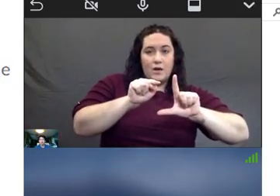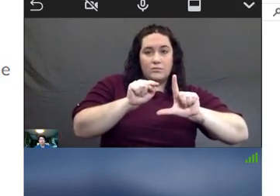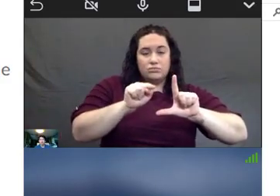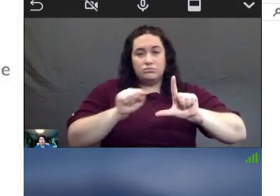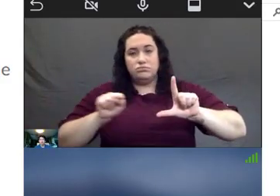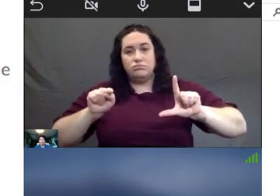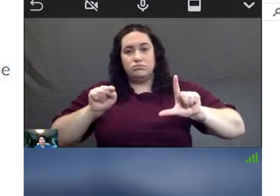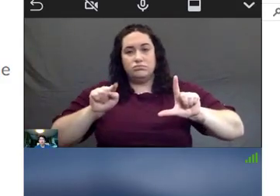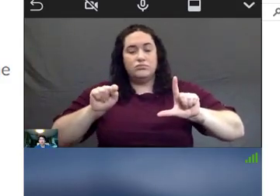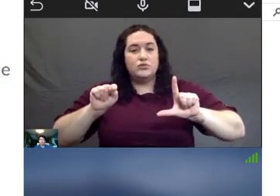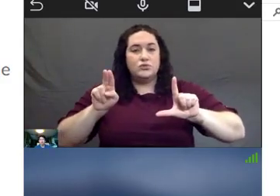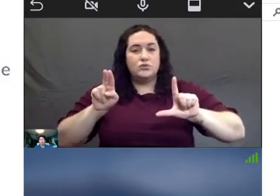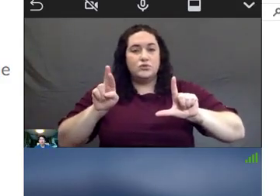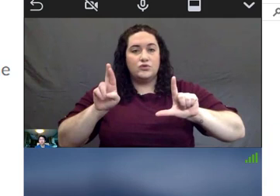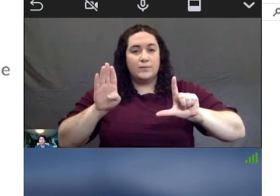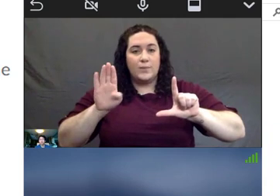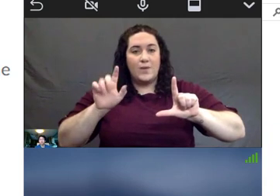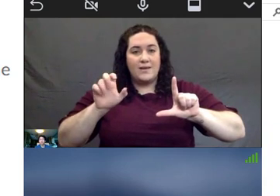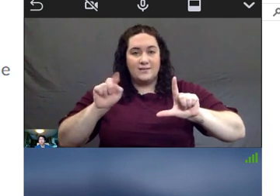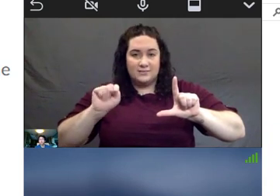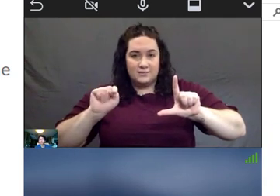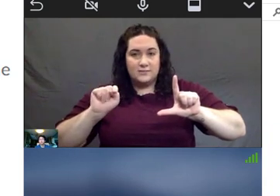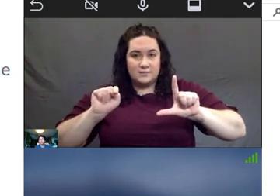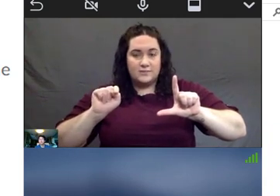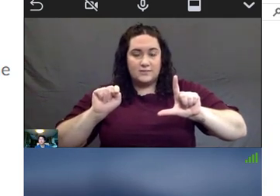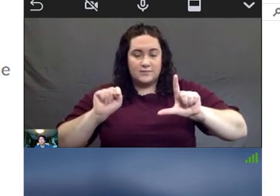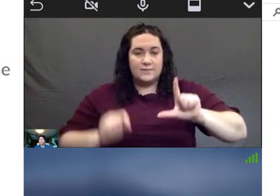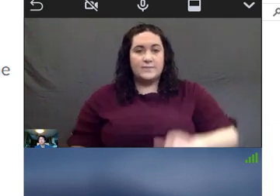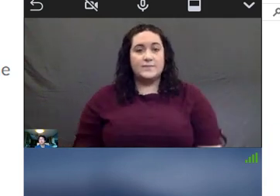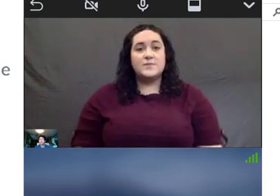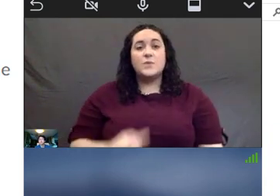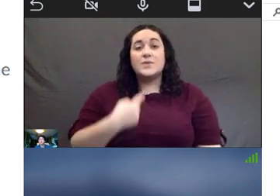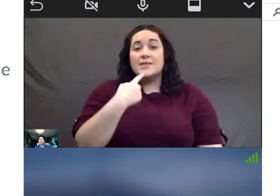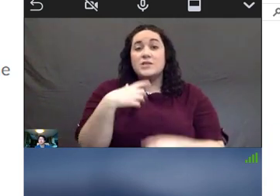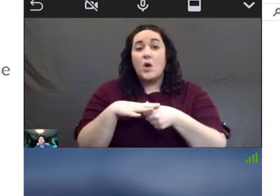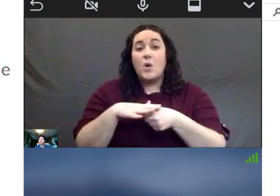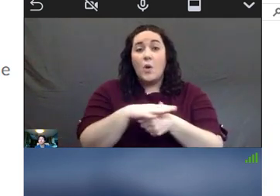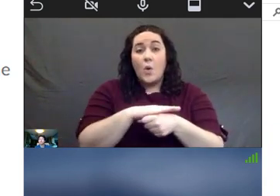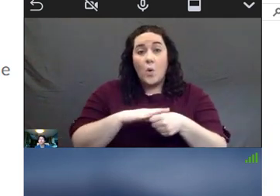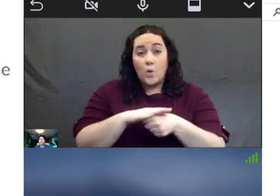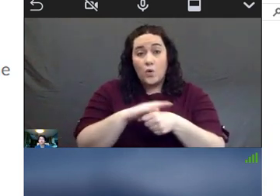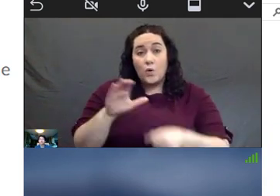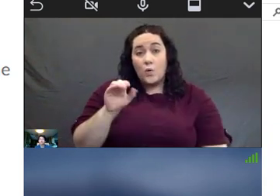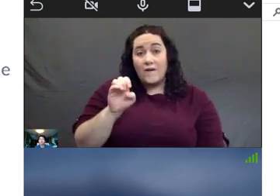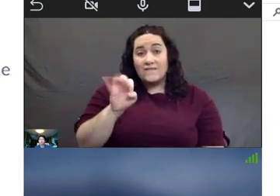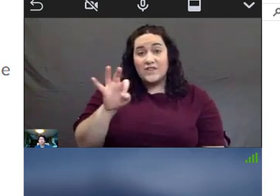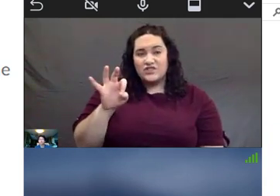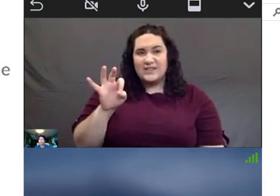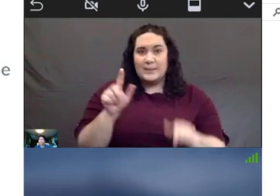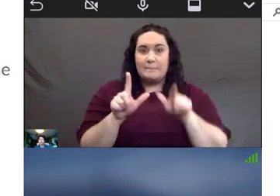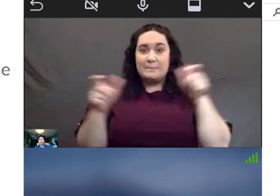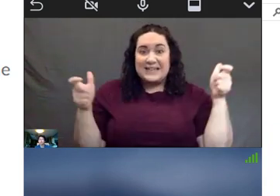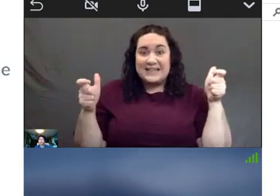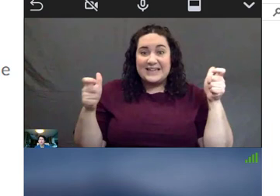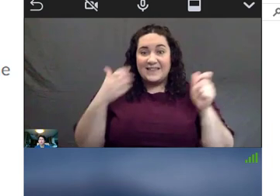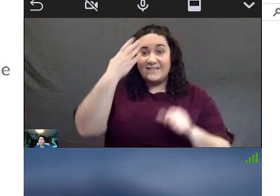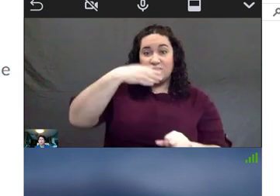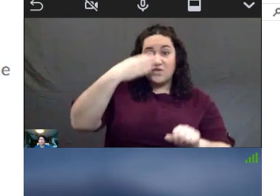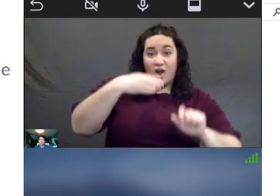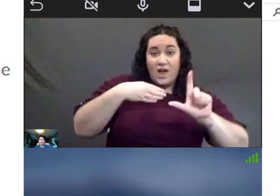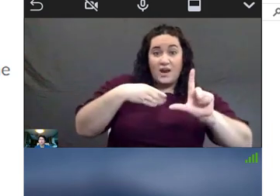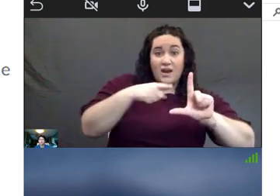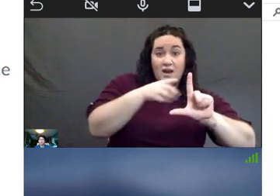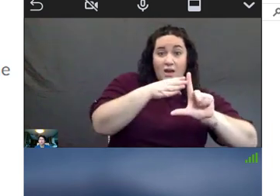about the local convection coefficient is the largest at the front of the plate and decreases along the plate. This is